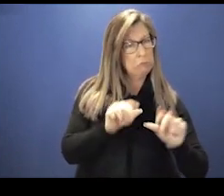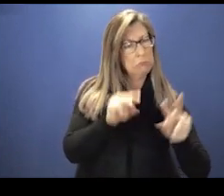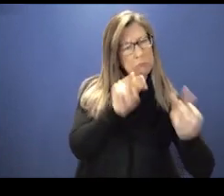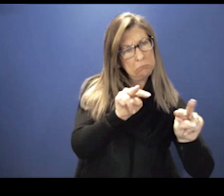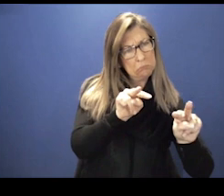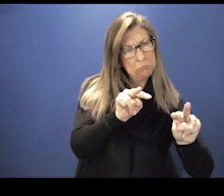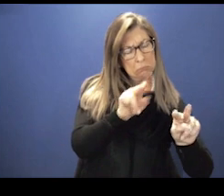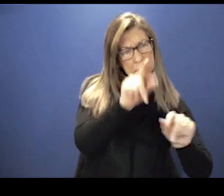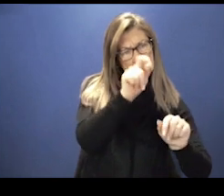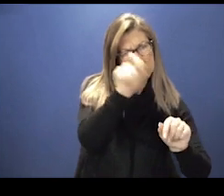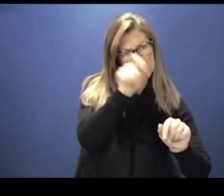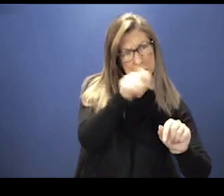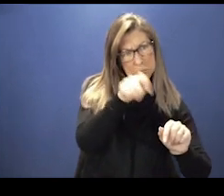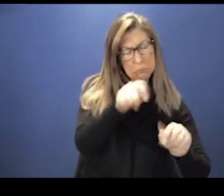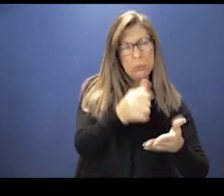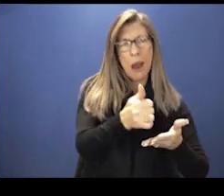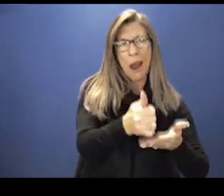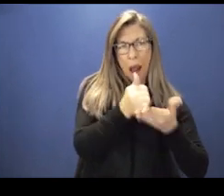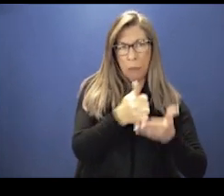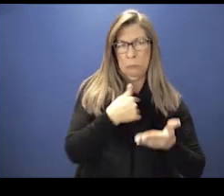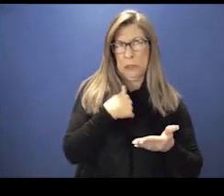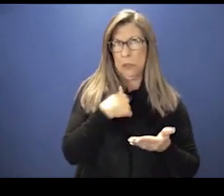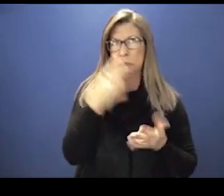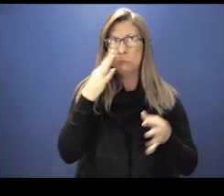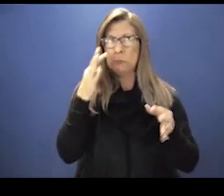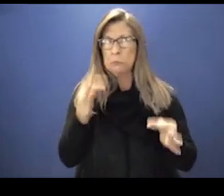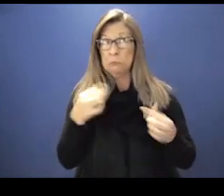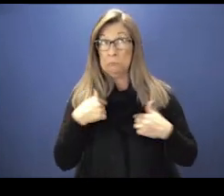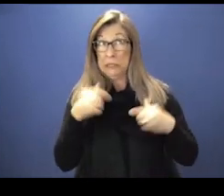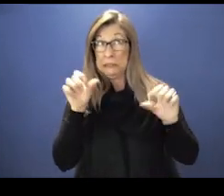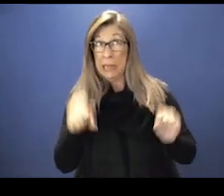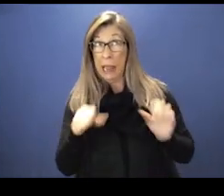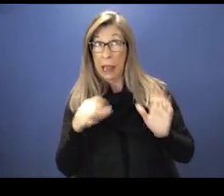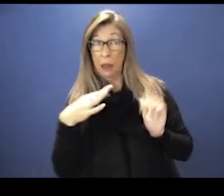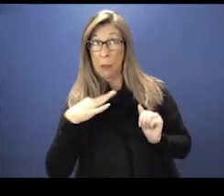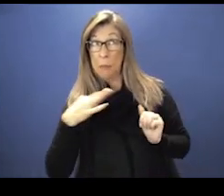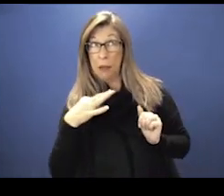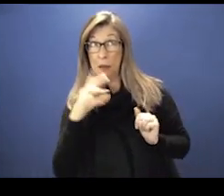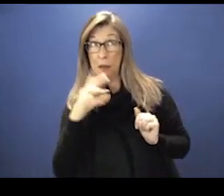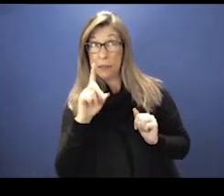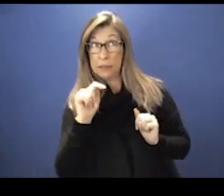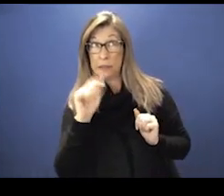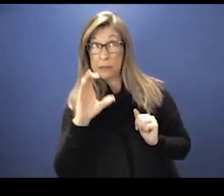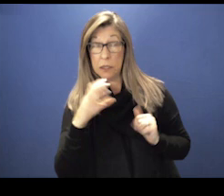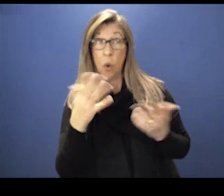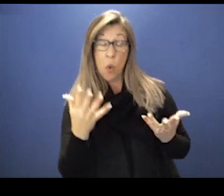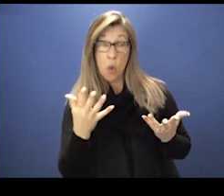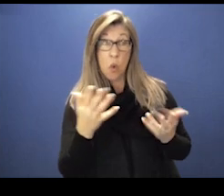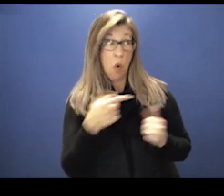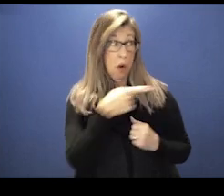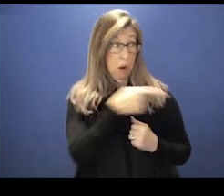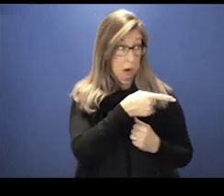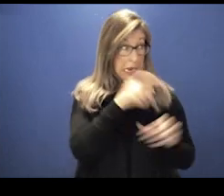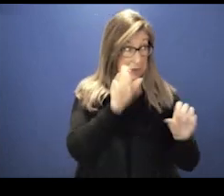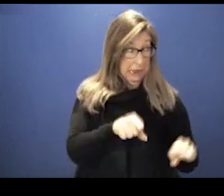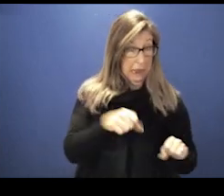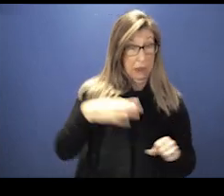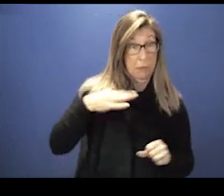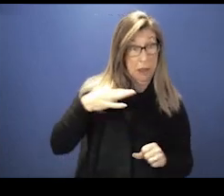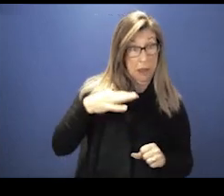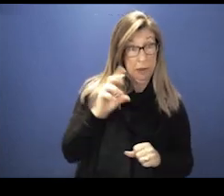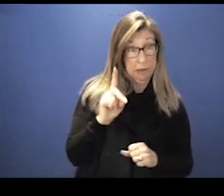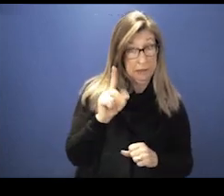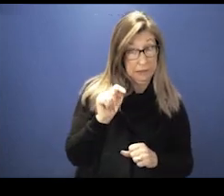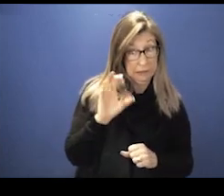an individual determine if they or their dependent may be eligible for the DTC, the DTC